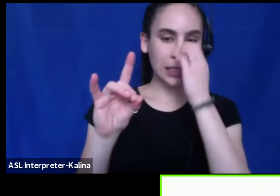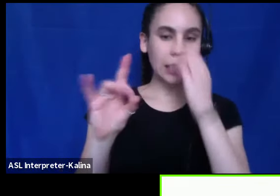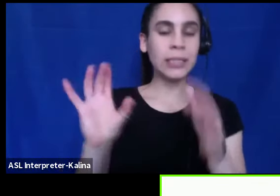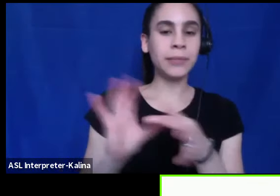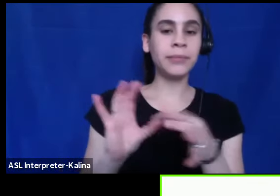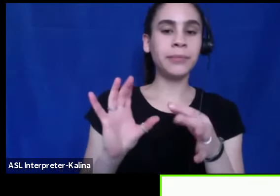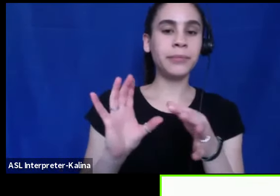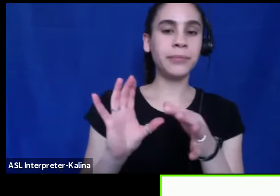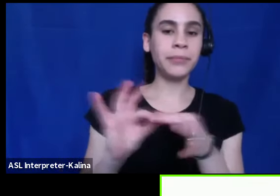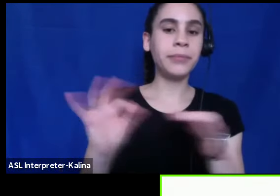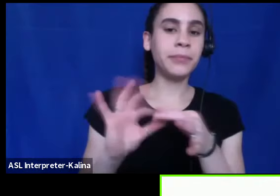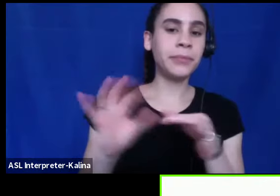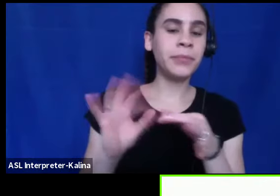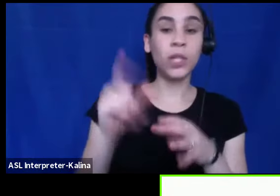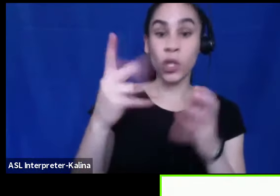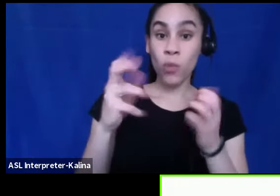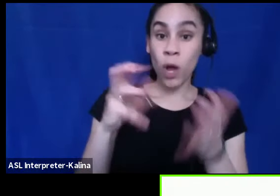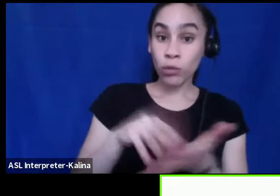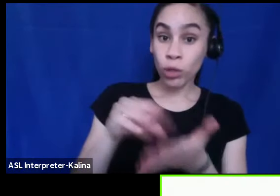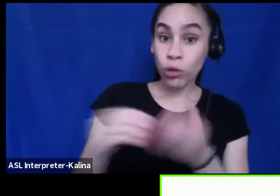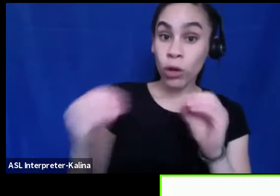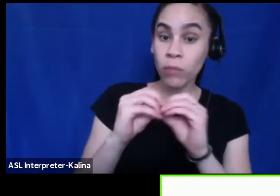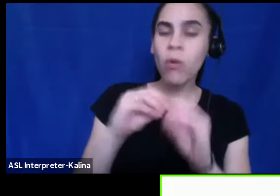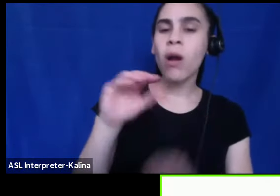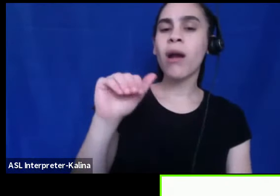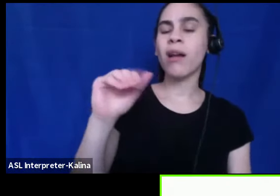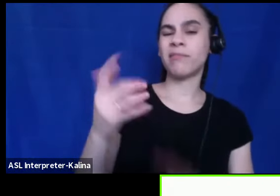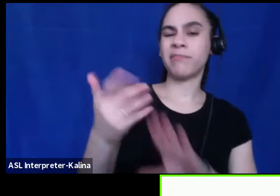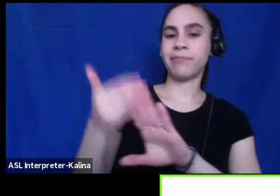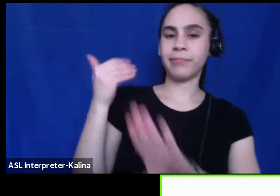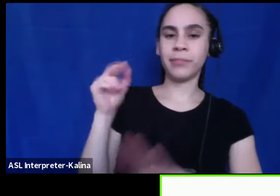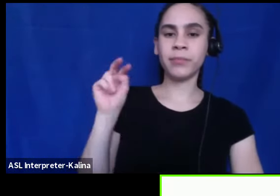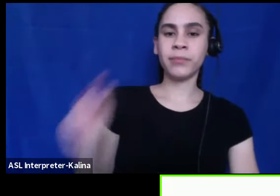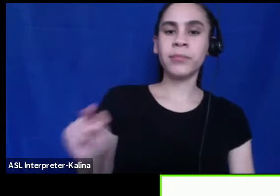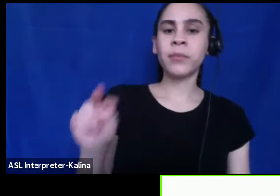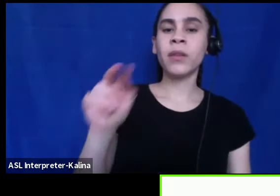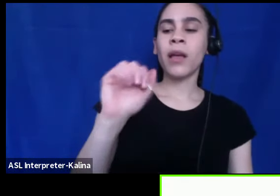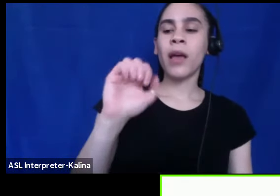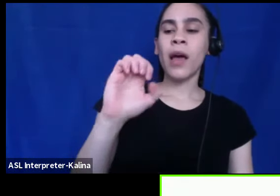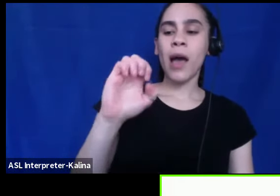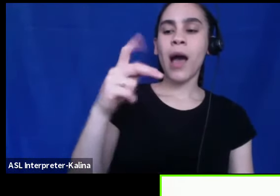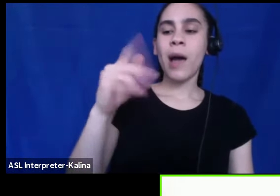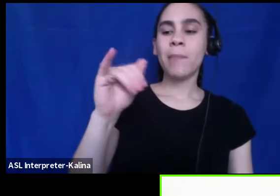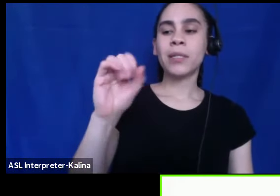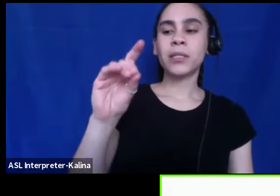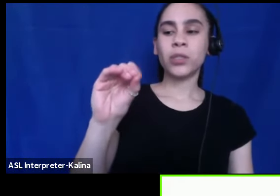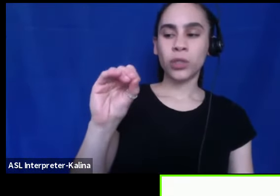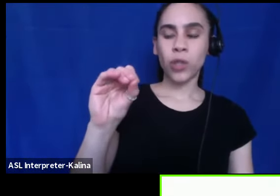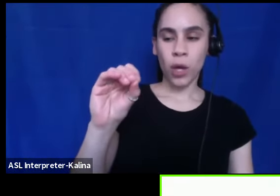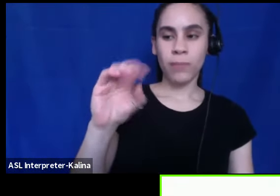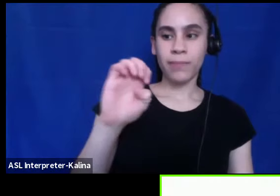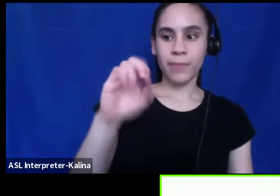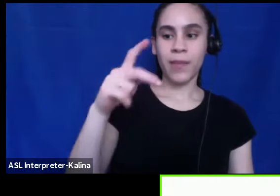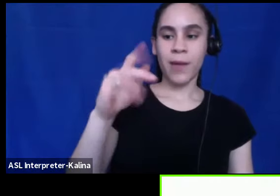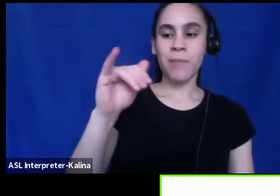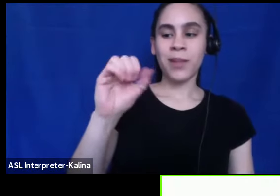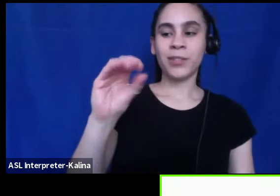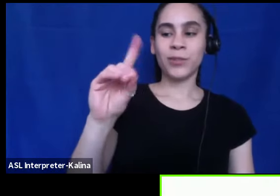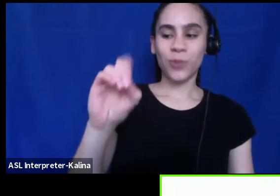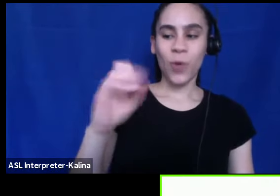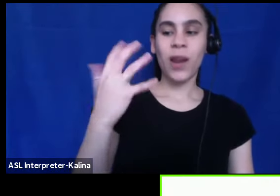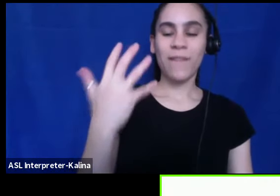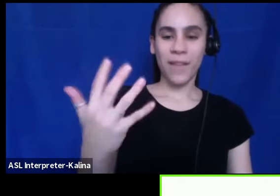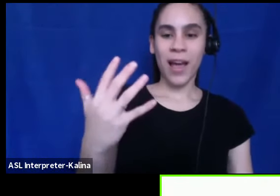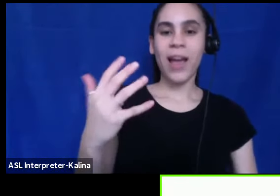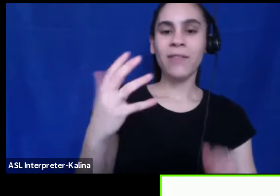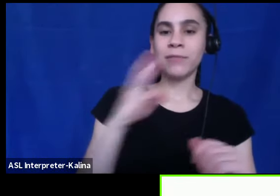to learn more, go back to episode 5. We talked about this with Tiffany Yu as well. But what's the significance of this? Is